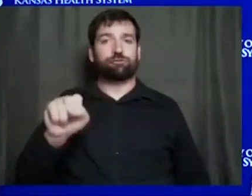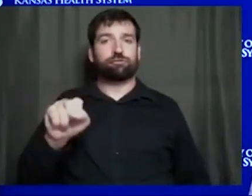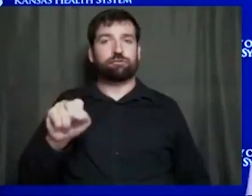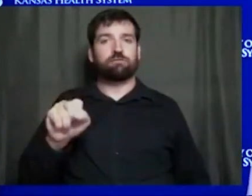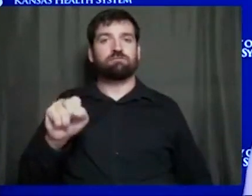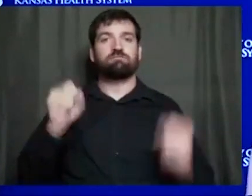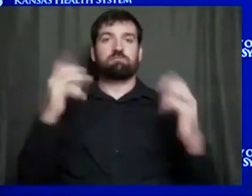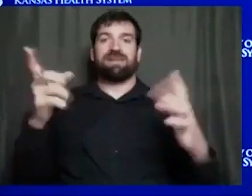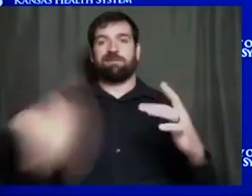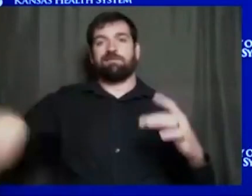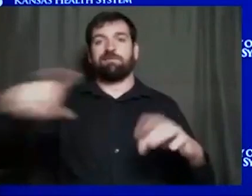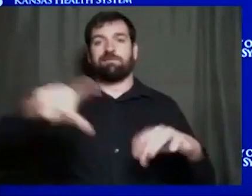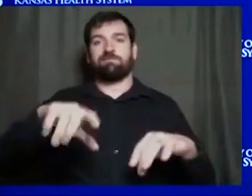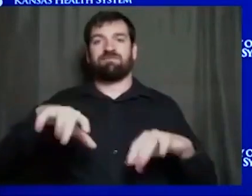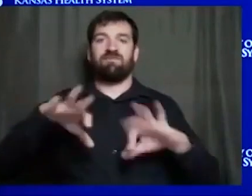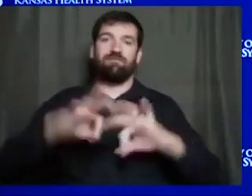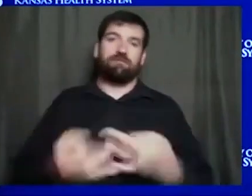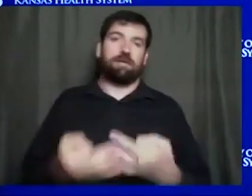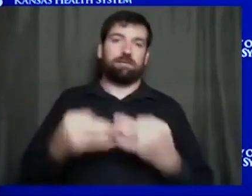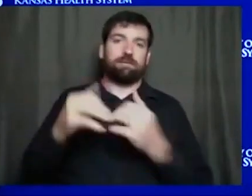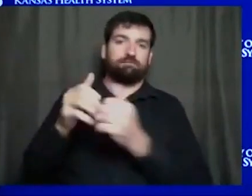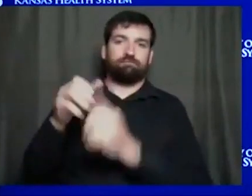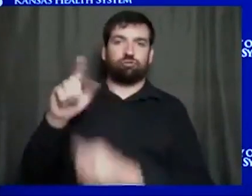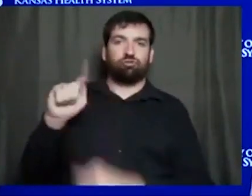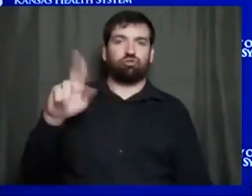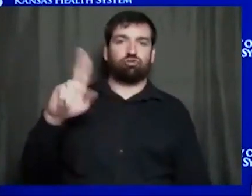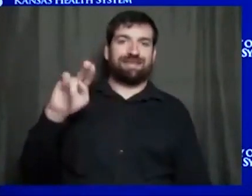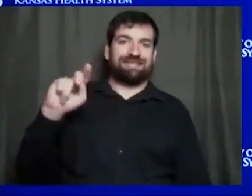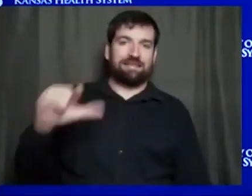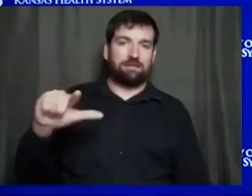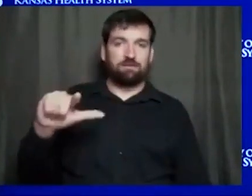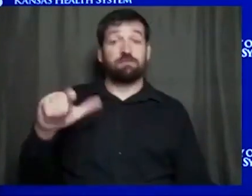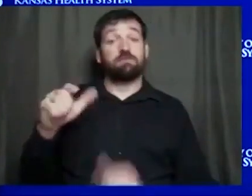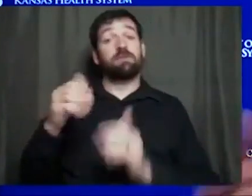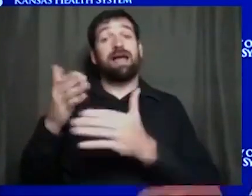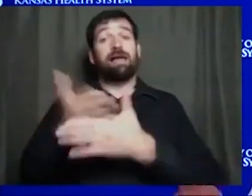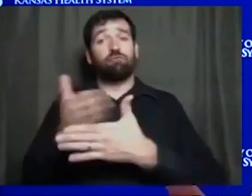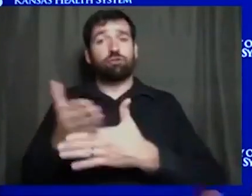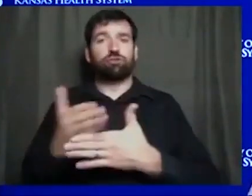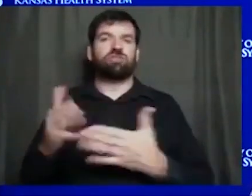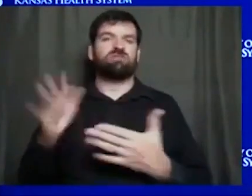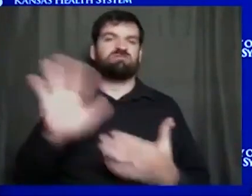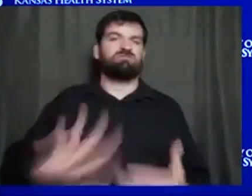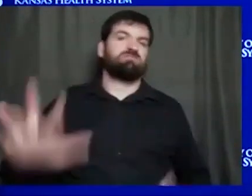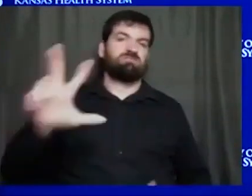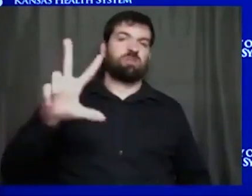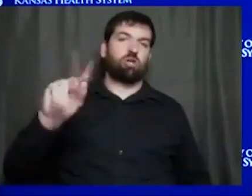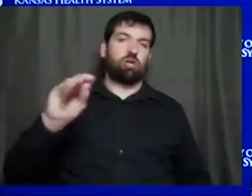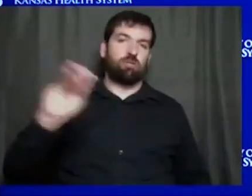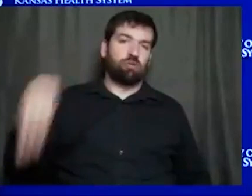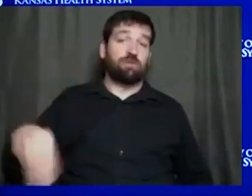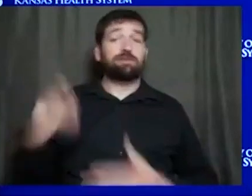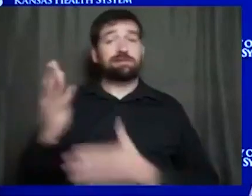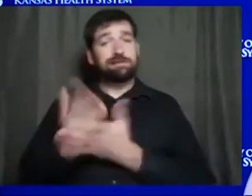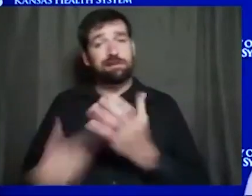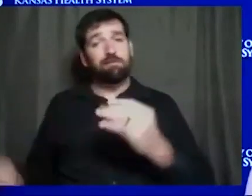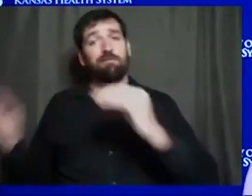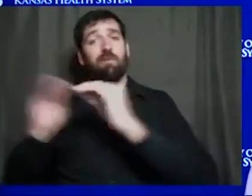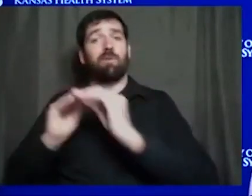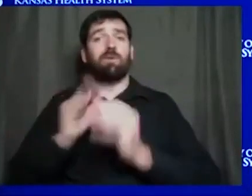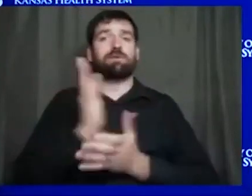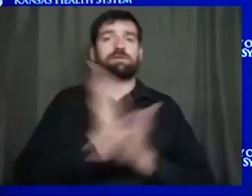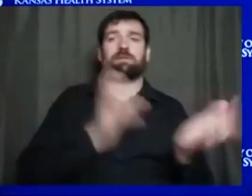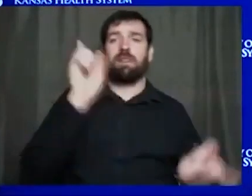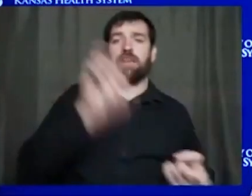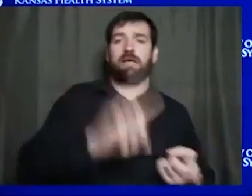household tracing studies, really the average seems to be about 30%. Some have been higher, some have been lower. But even in those household